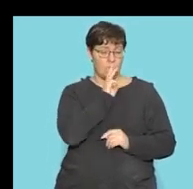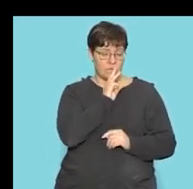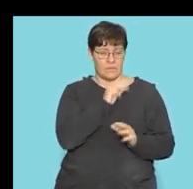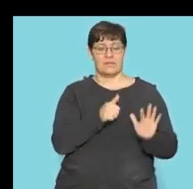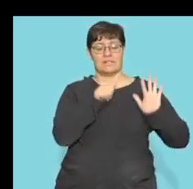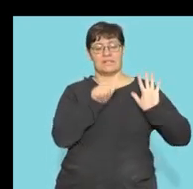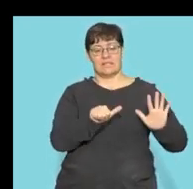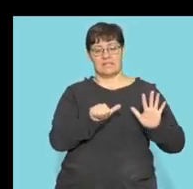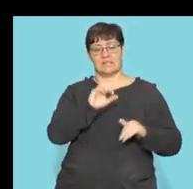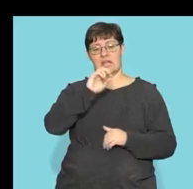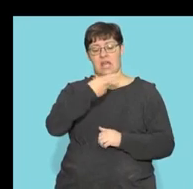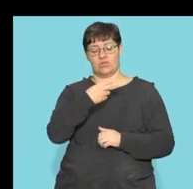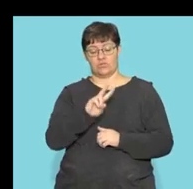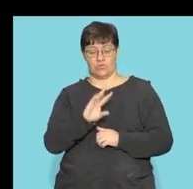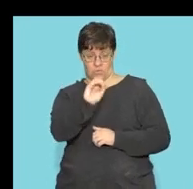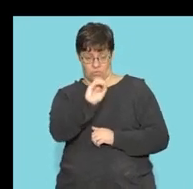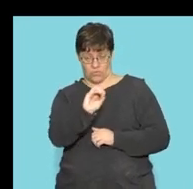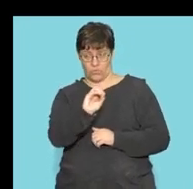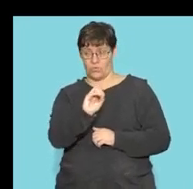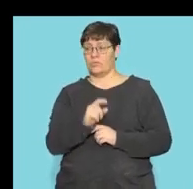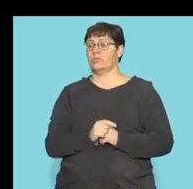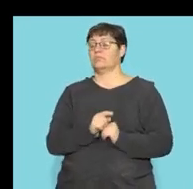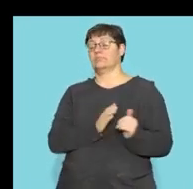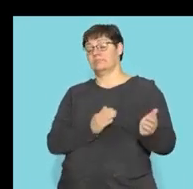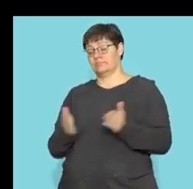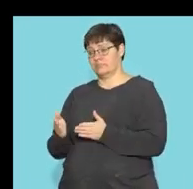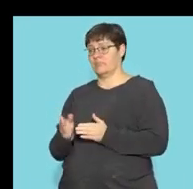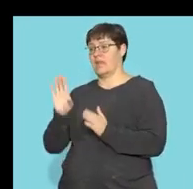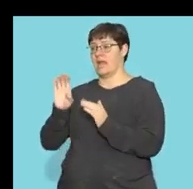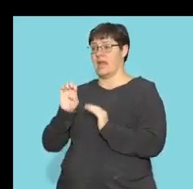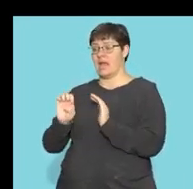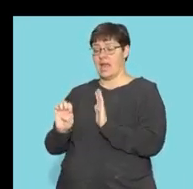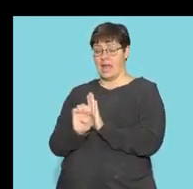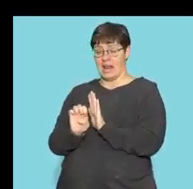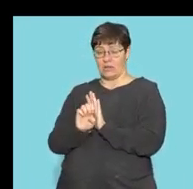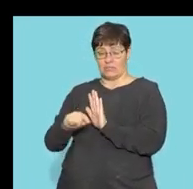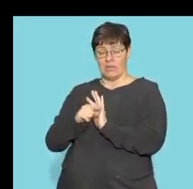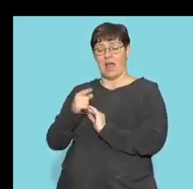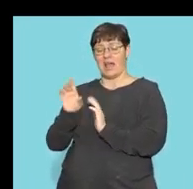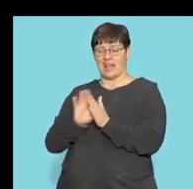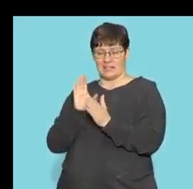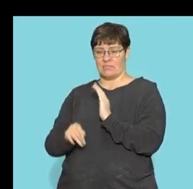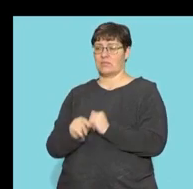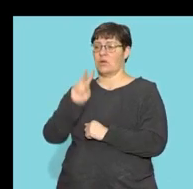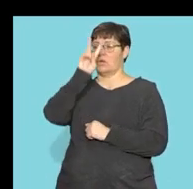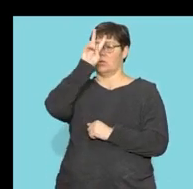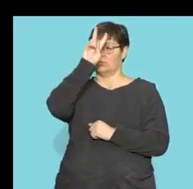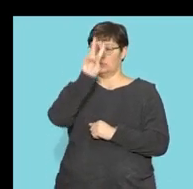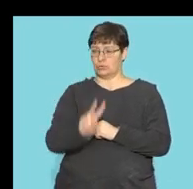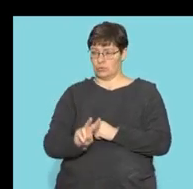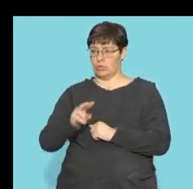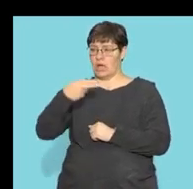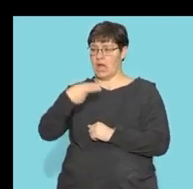6 H2O. The electrons are cancelled, go to this point, 2 H2, which is what we